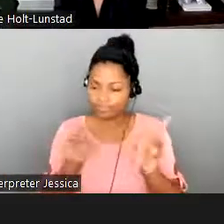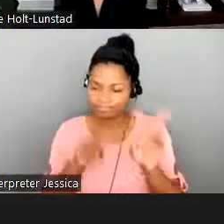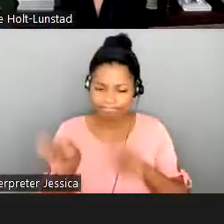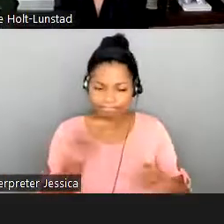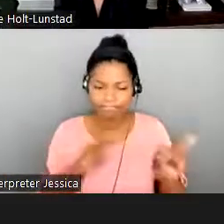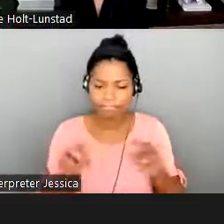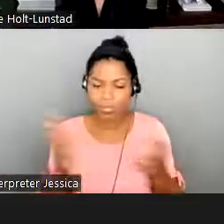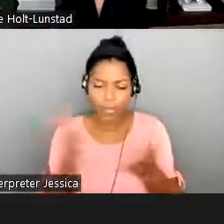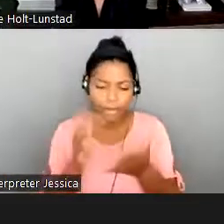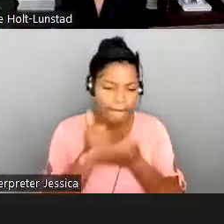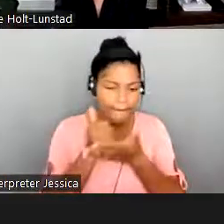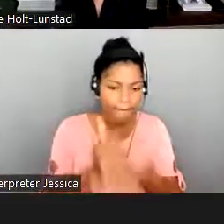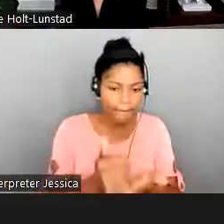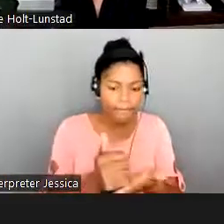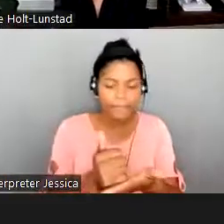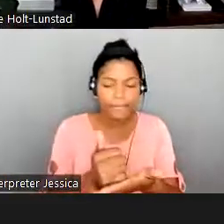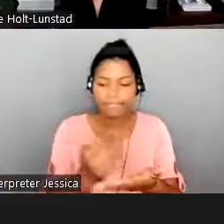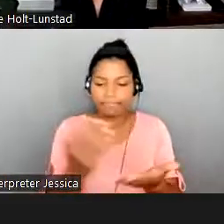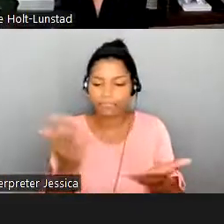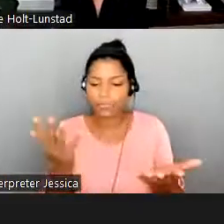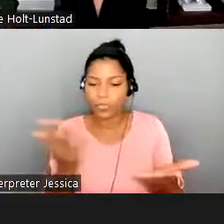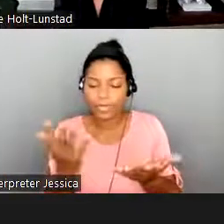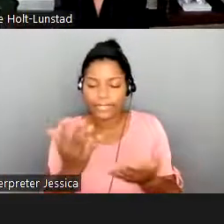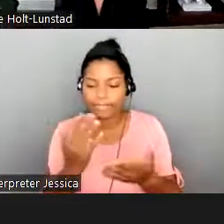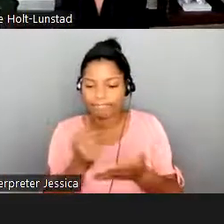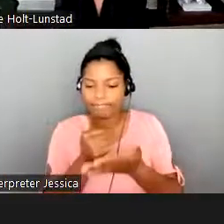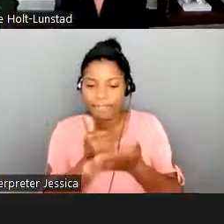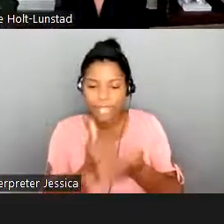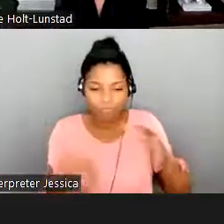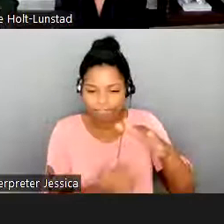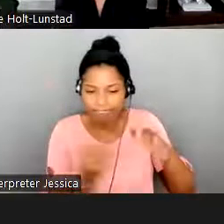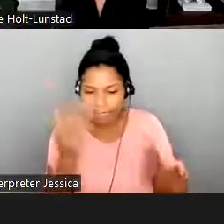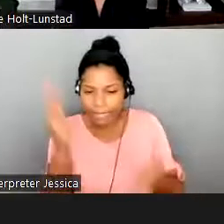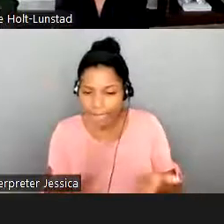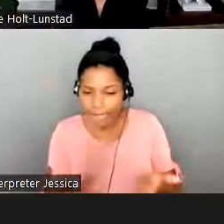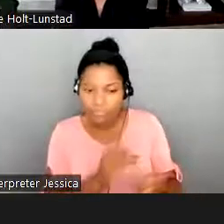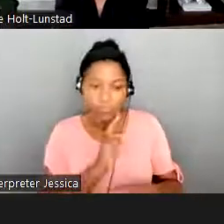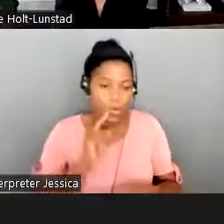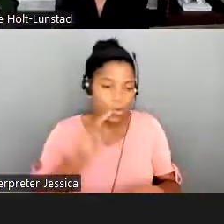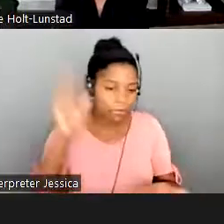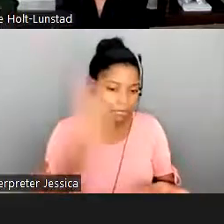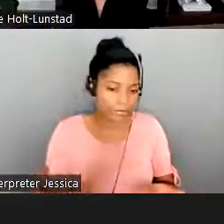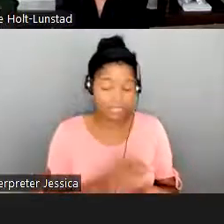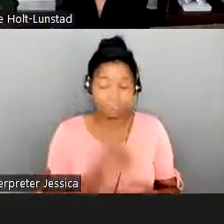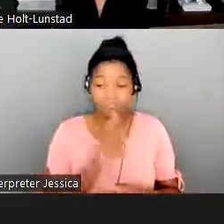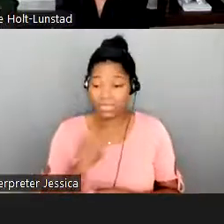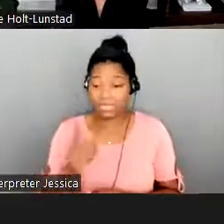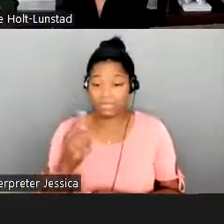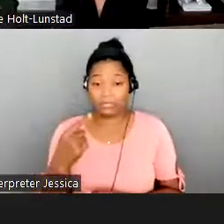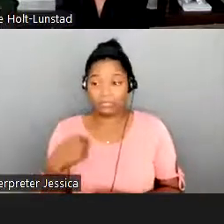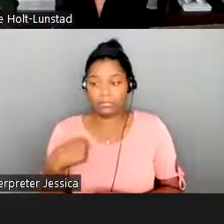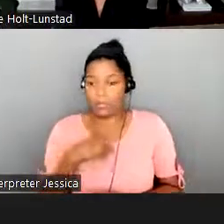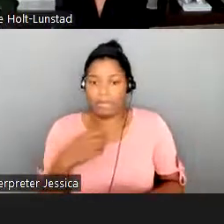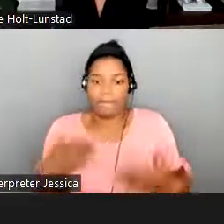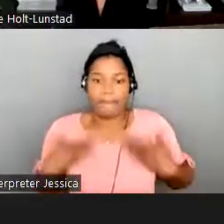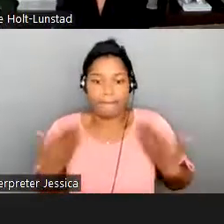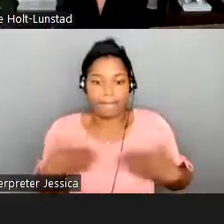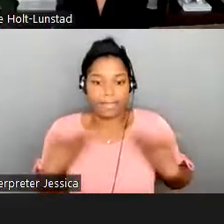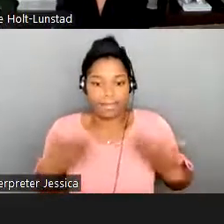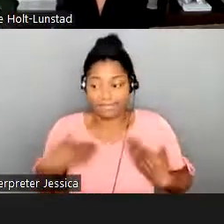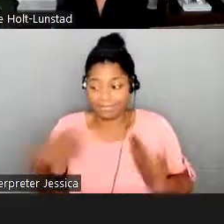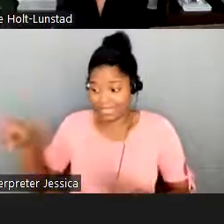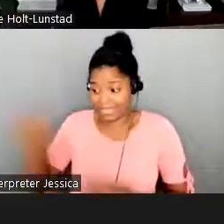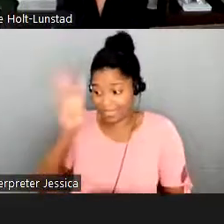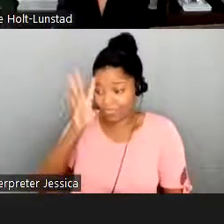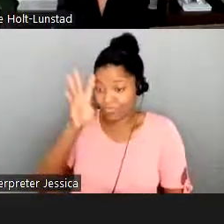help guide the creation of more effective strategies. So I'm absolutely thrilled with the creation of the Engaged National